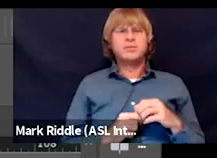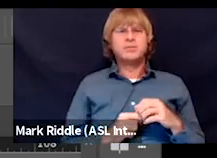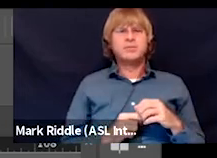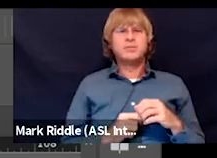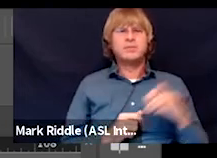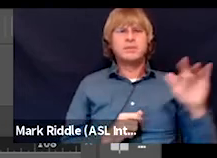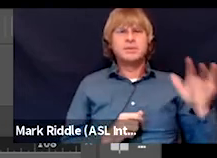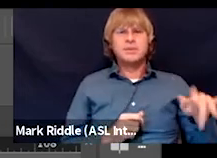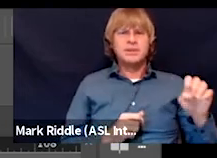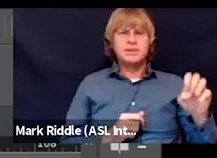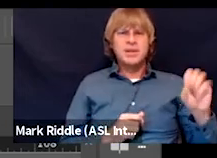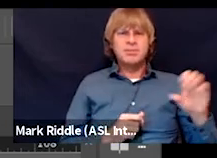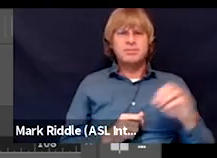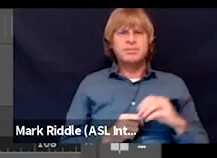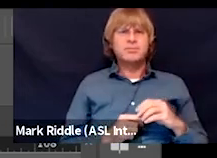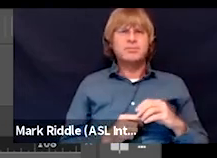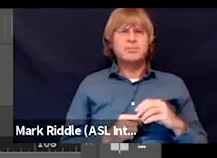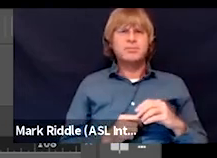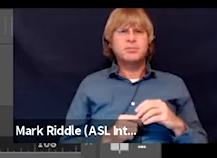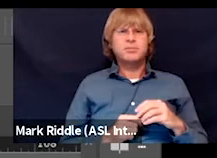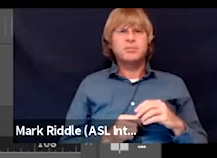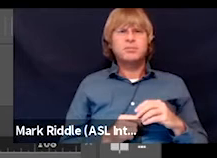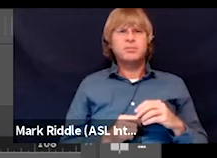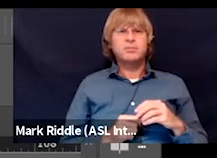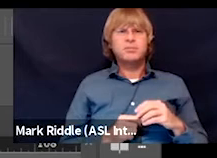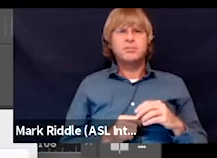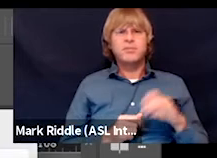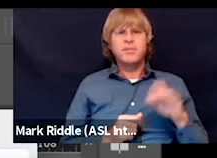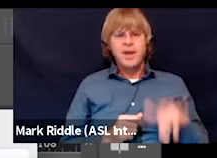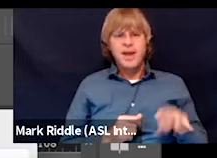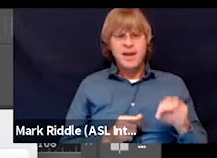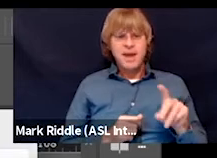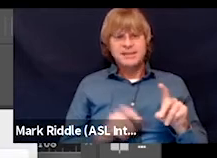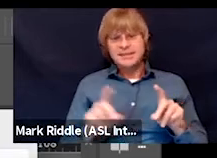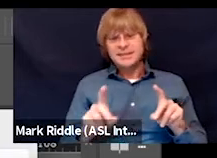Escape, File, Place, Command D.